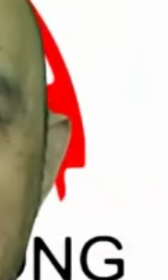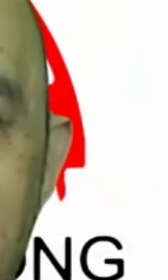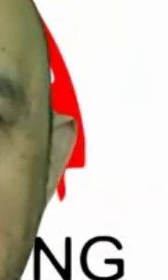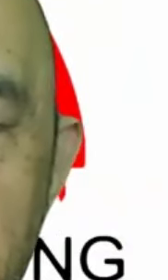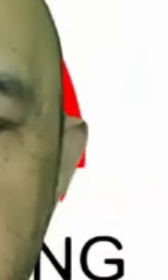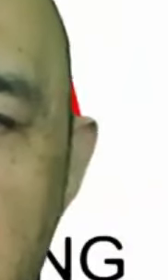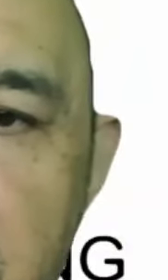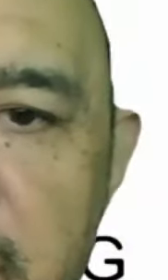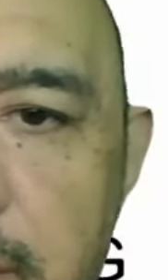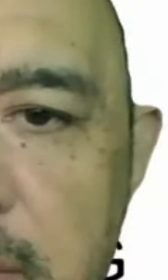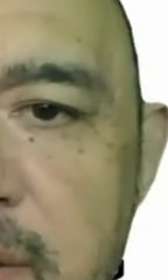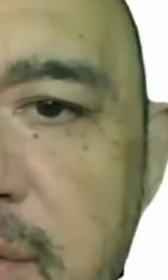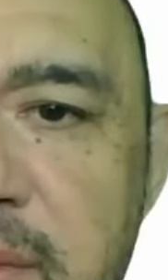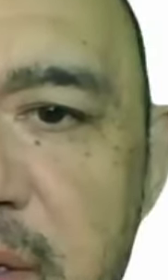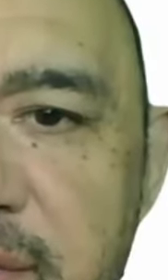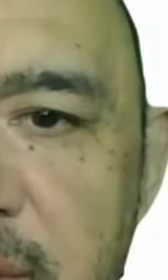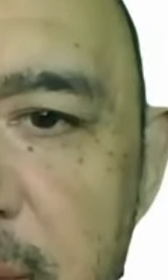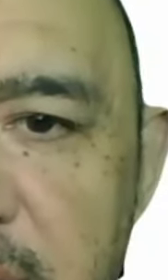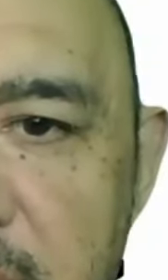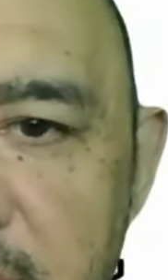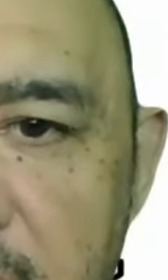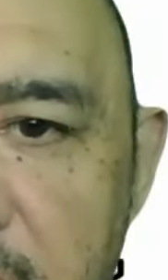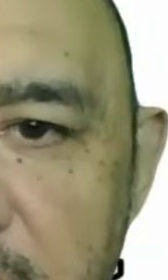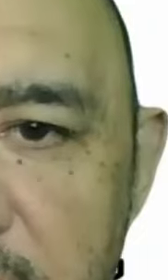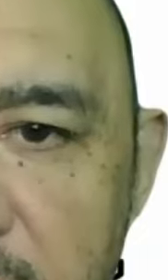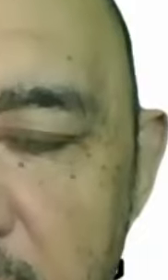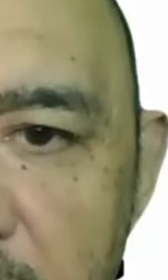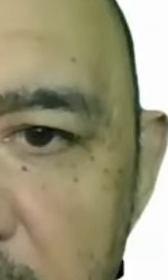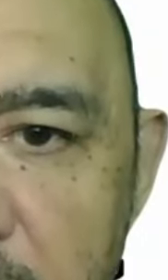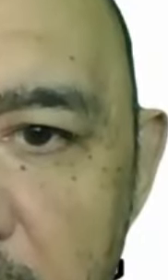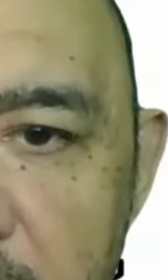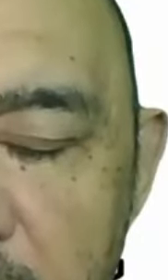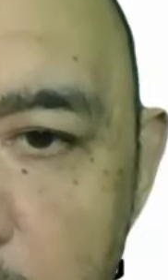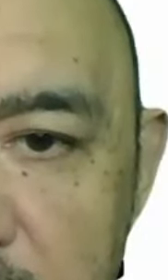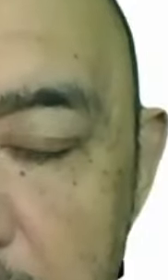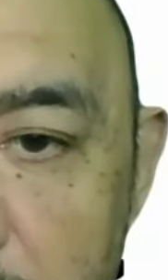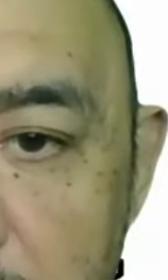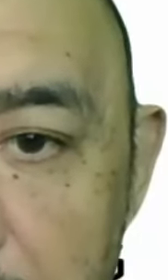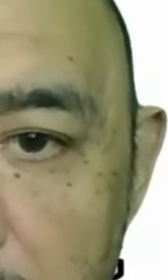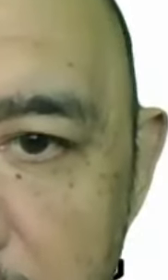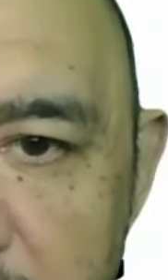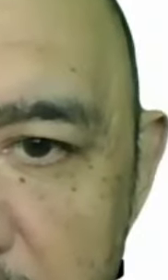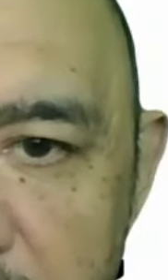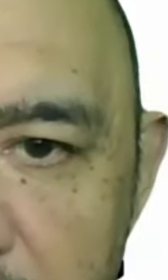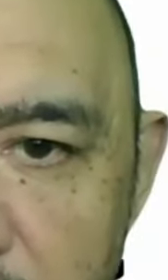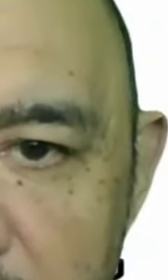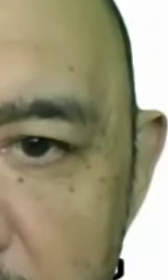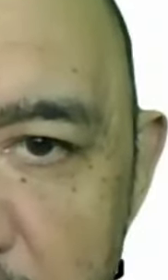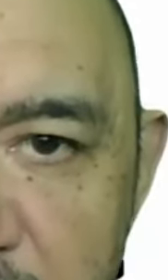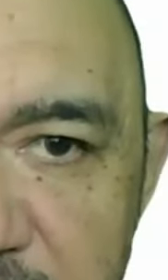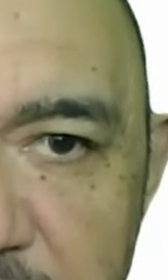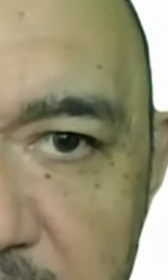to ableism. And ableism is something that is against what happened with people with disabilities,